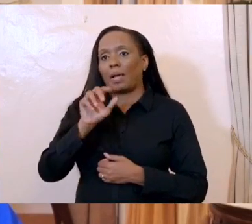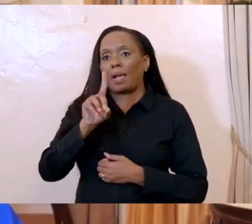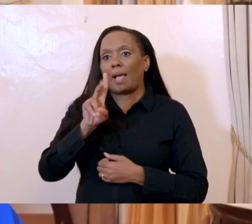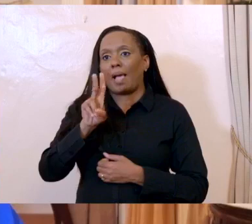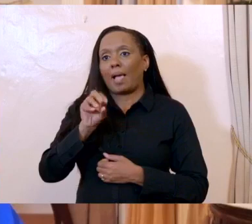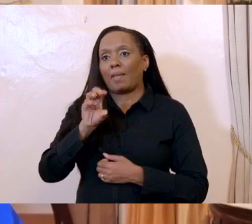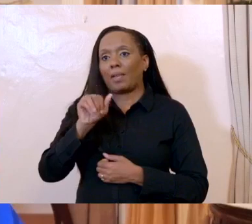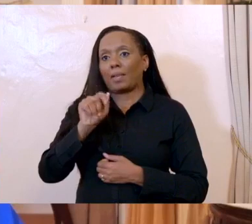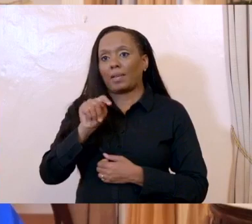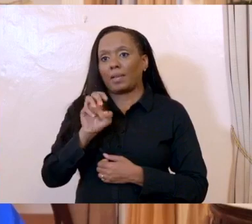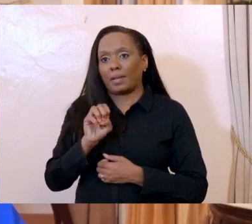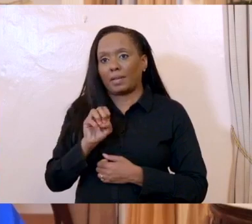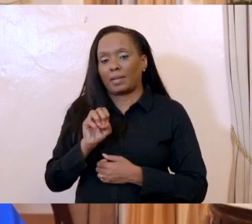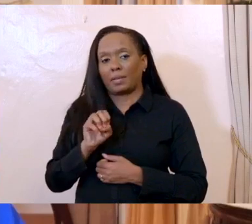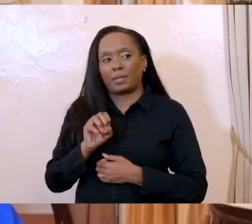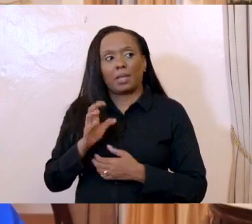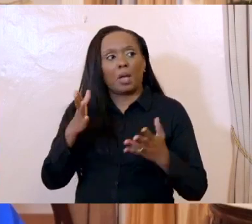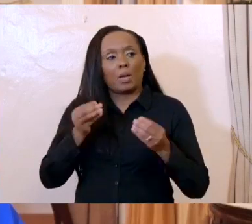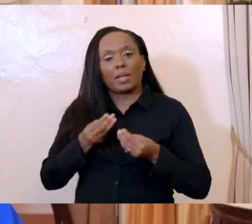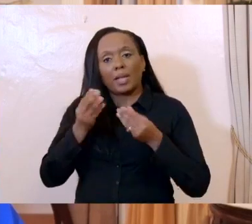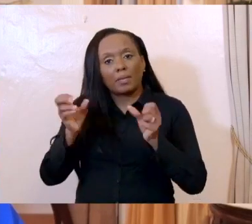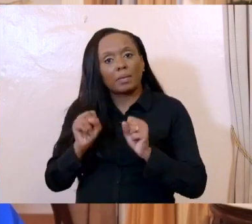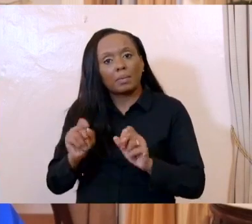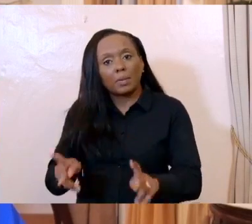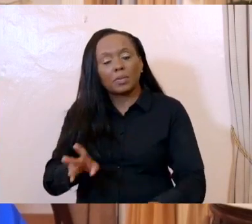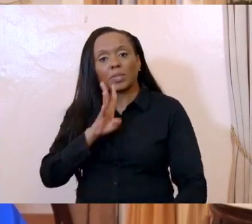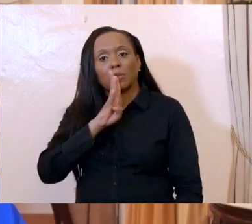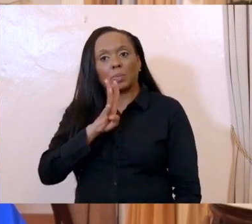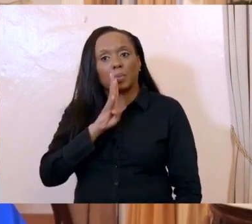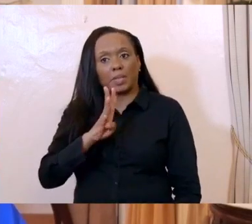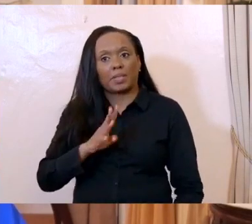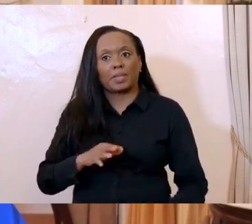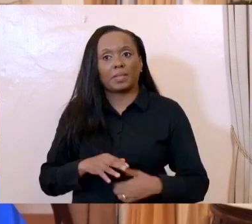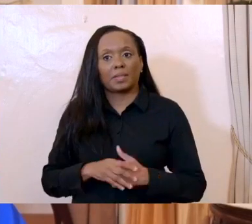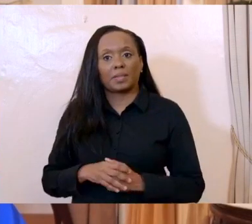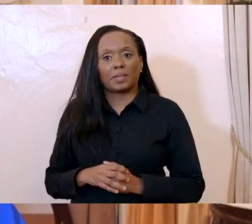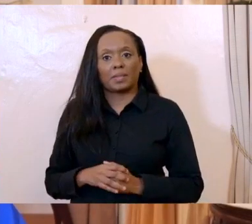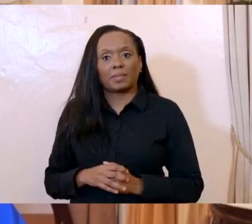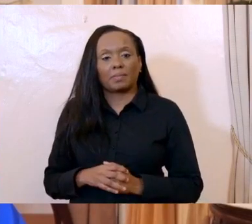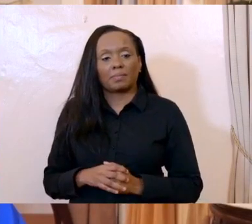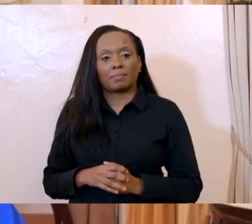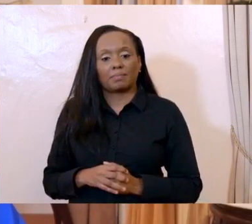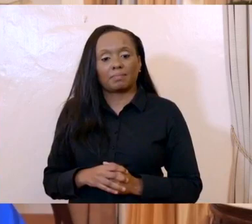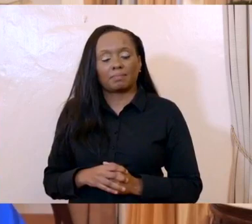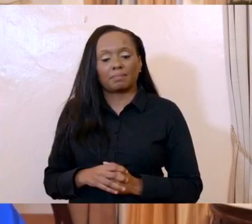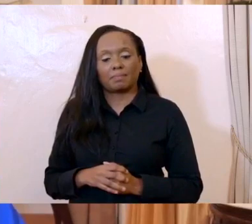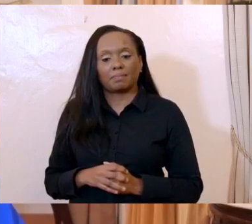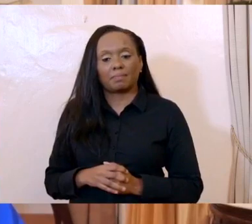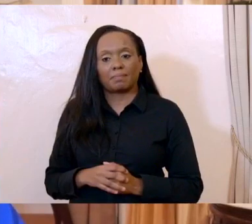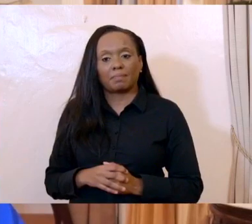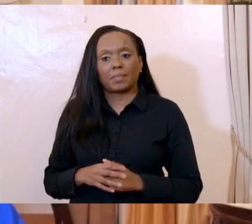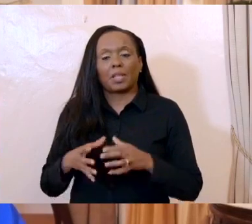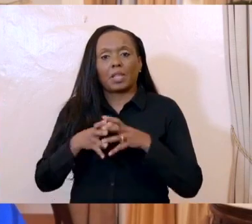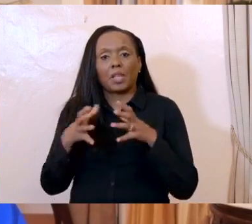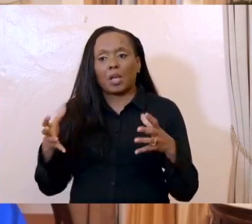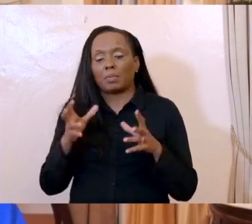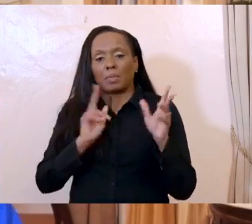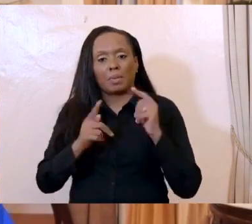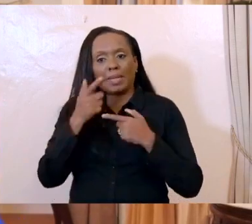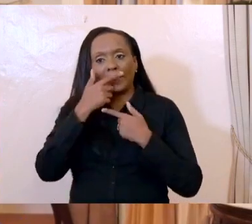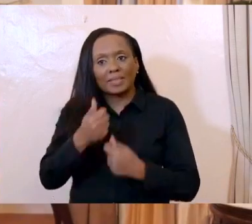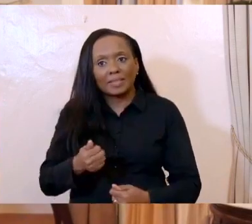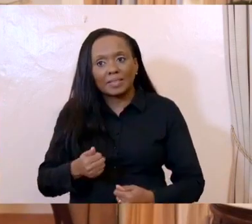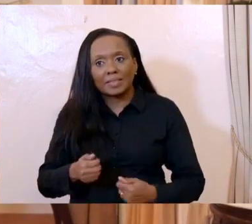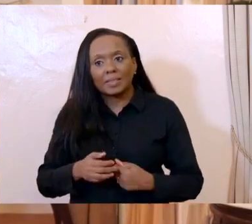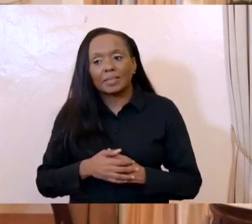these two media houses an opportunity to speak. I see that there is a lot very keen interest, and therefore it means we're